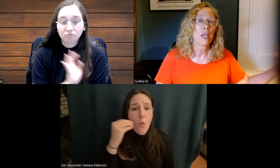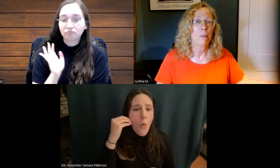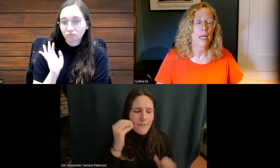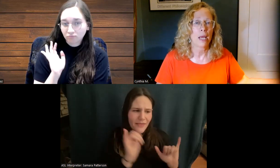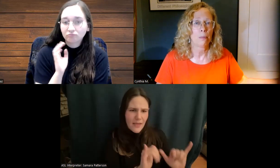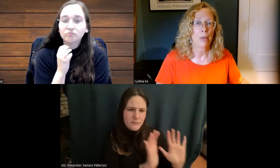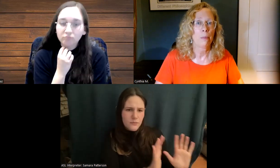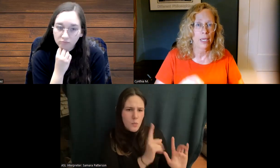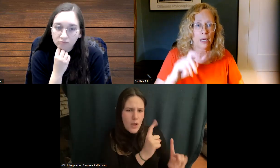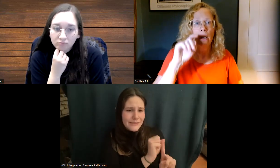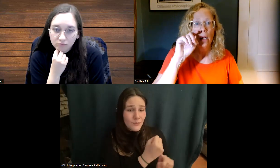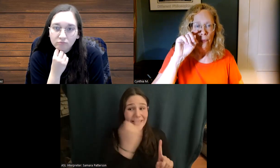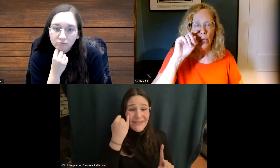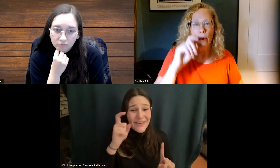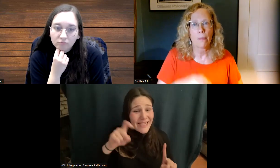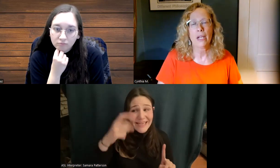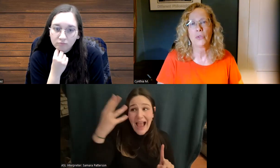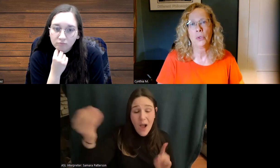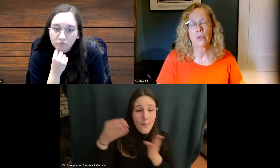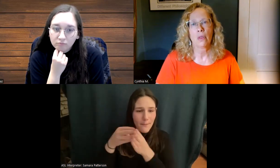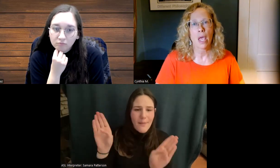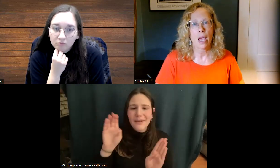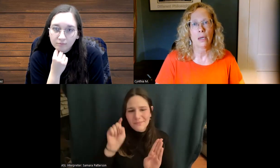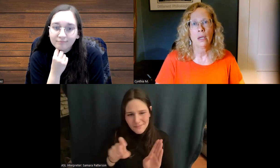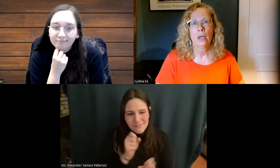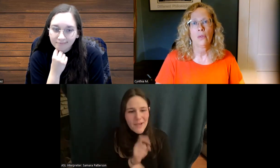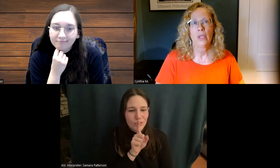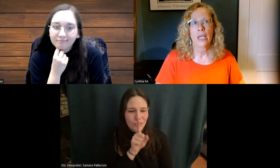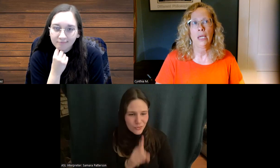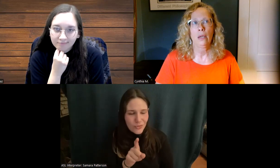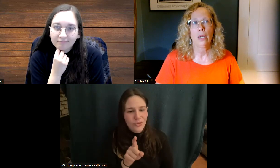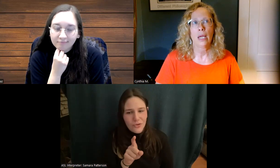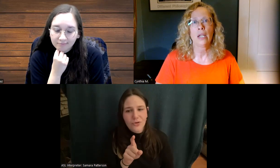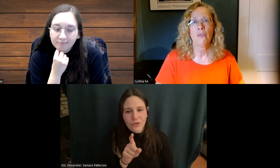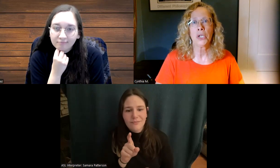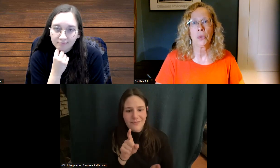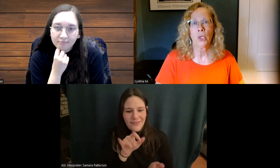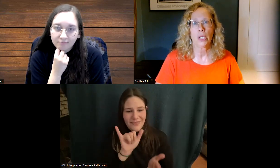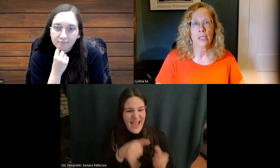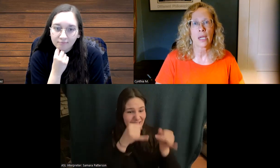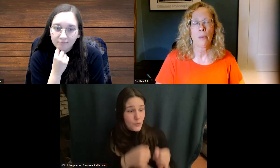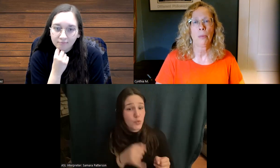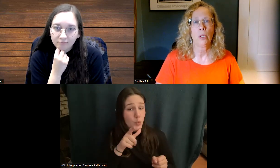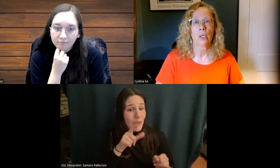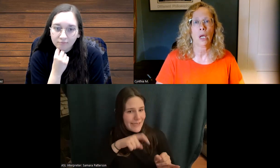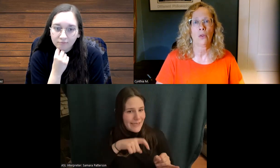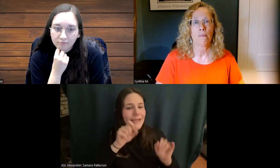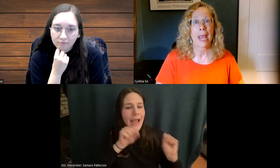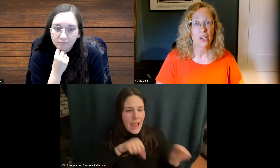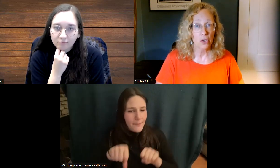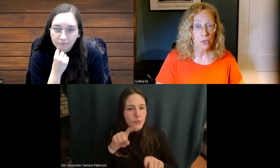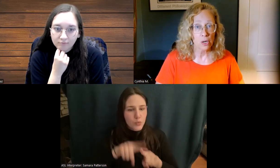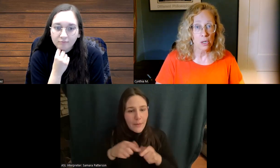you're looking at being out in public, you want to make certain that the individual is capable